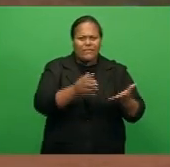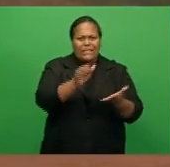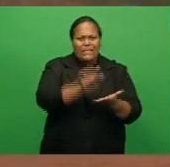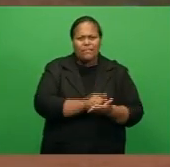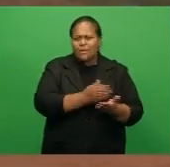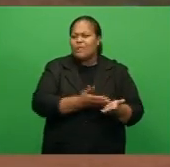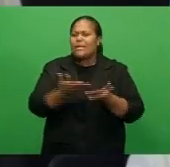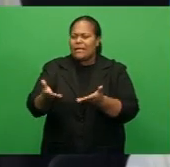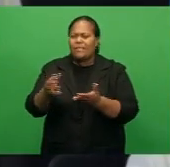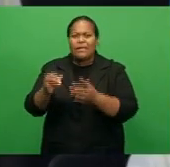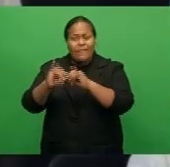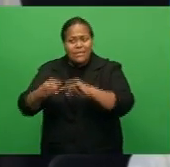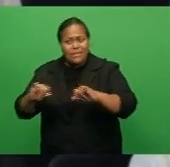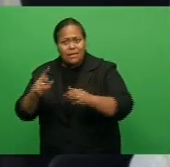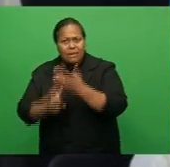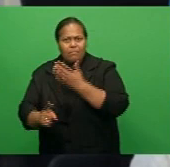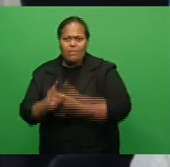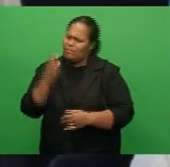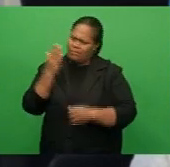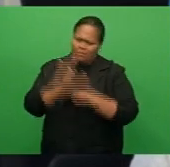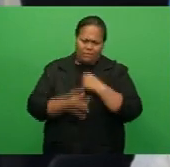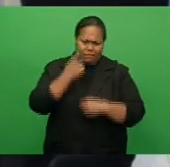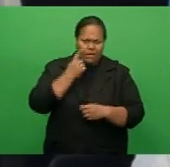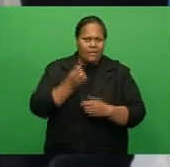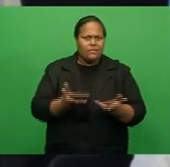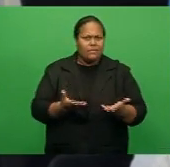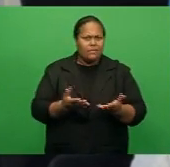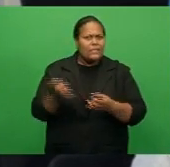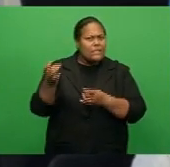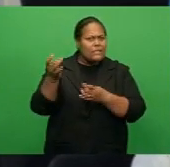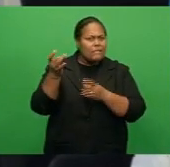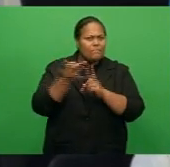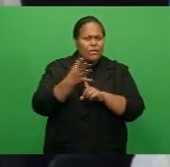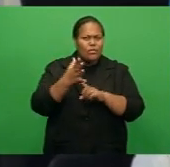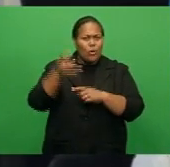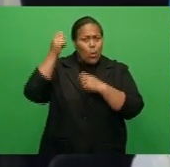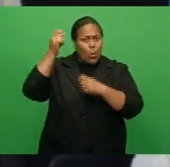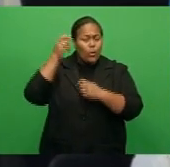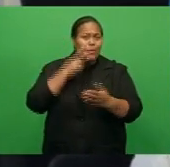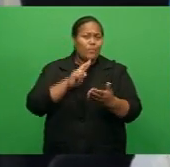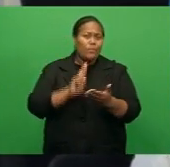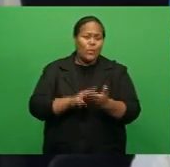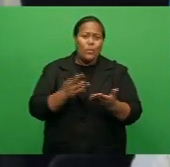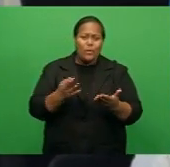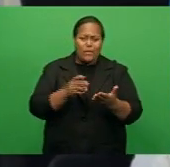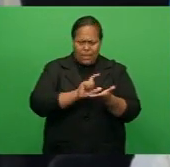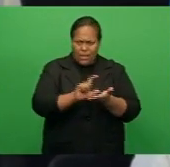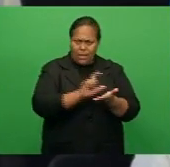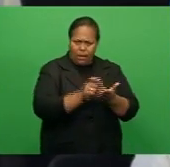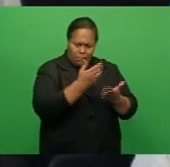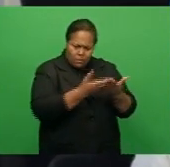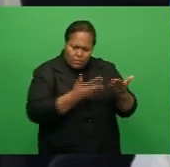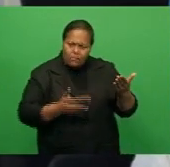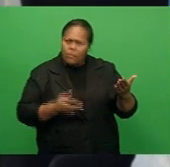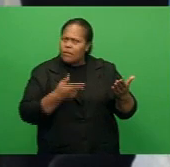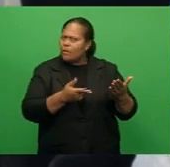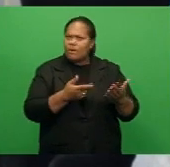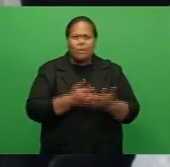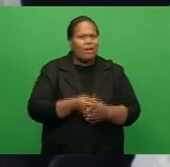investigation. The special audit report clearly stated that the governance, risk and compliance was